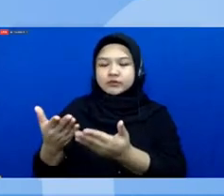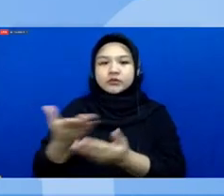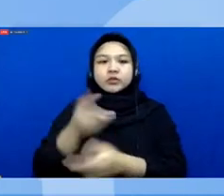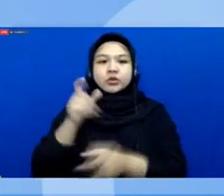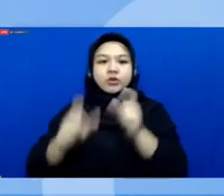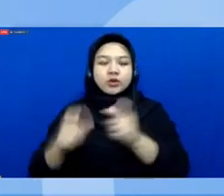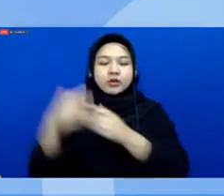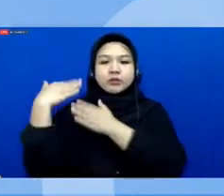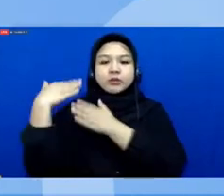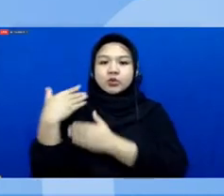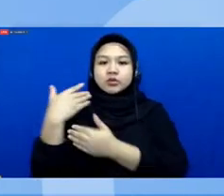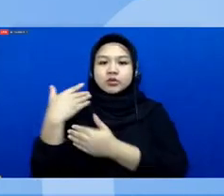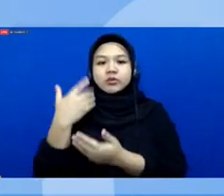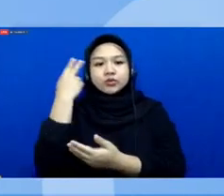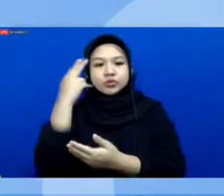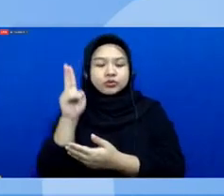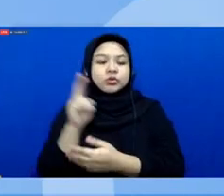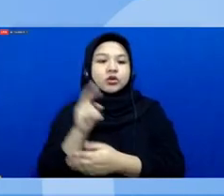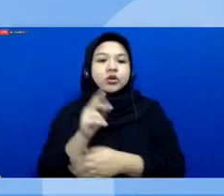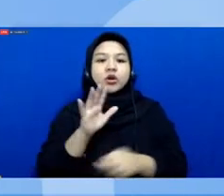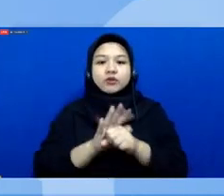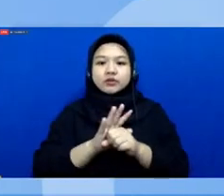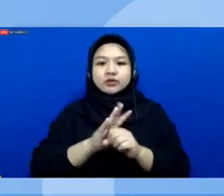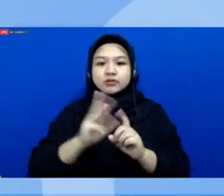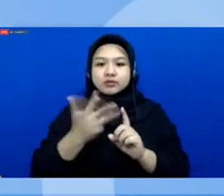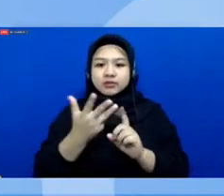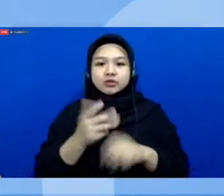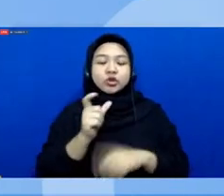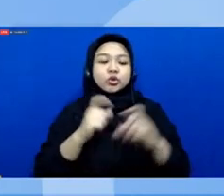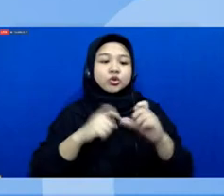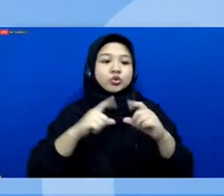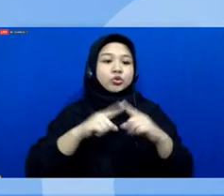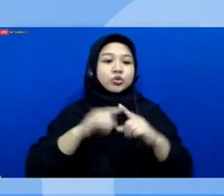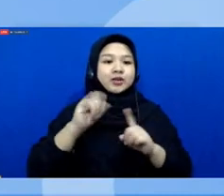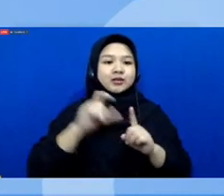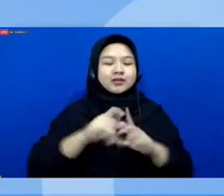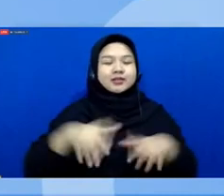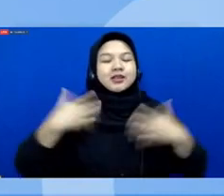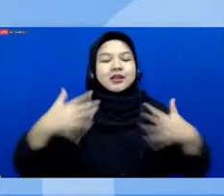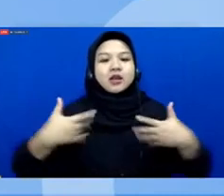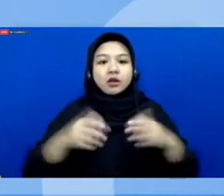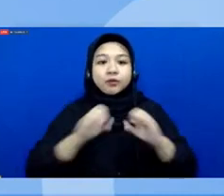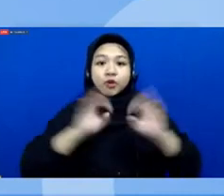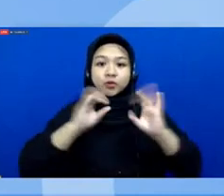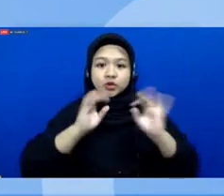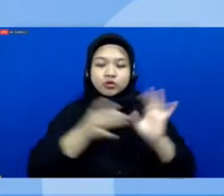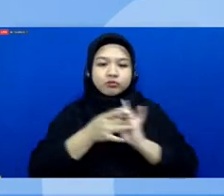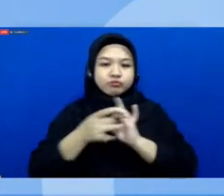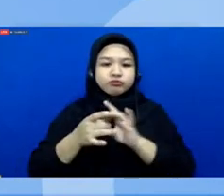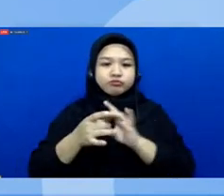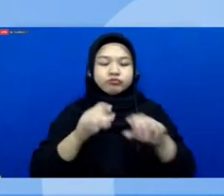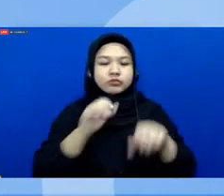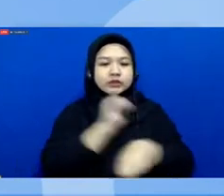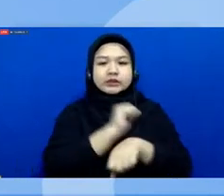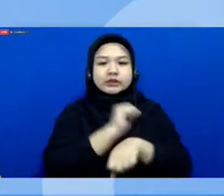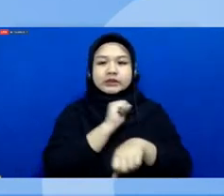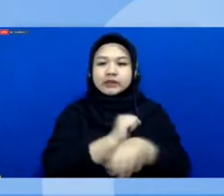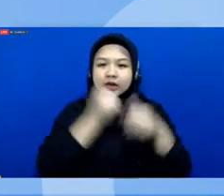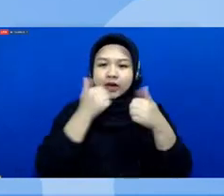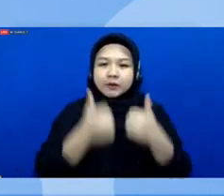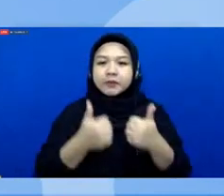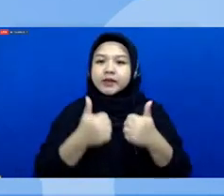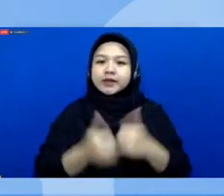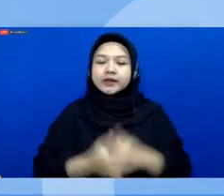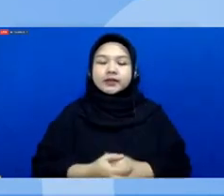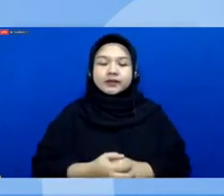that the caseworkers' perseverance contributed to improved risk perceptions and preventative behaviors among Lenon program